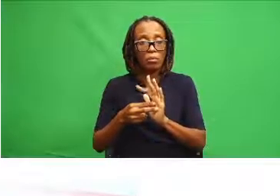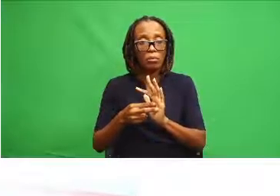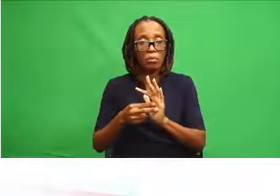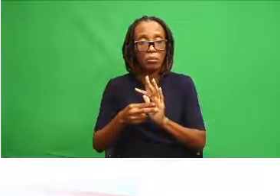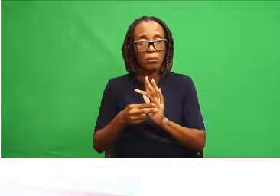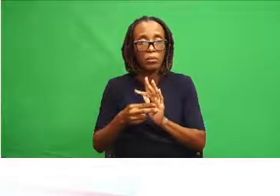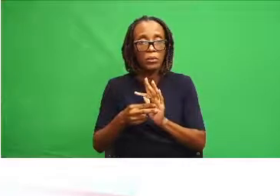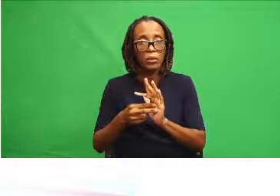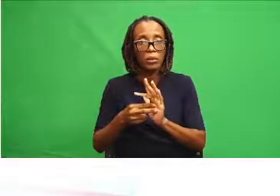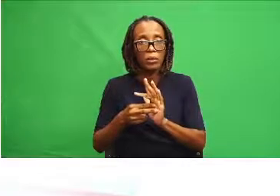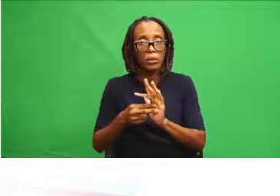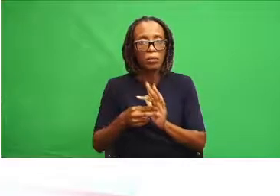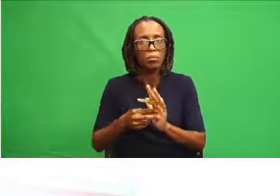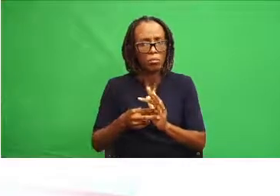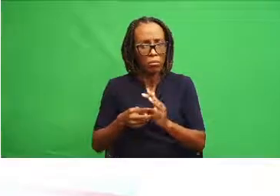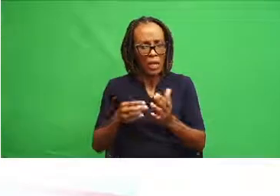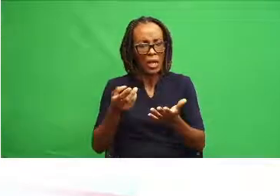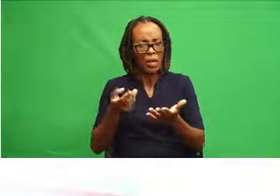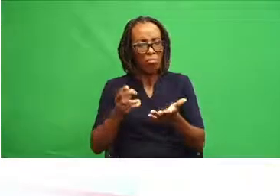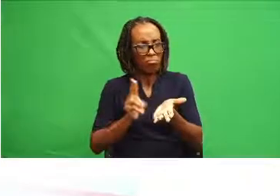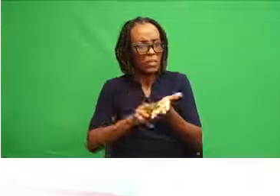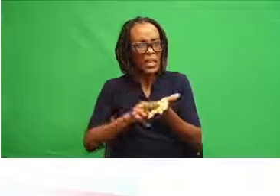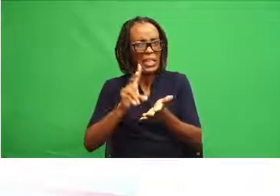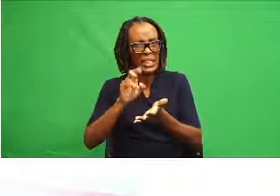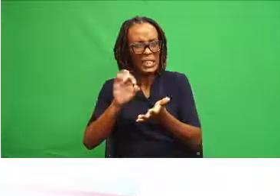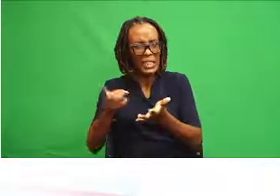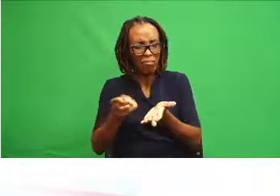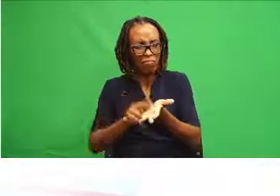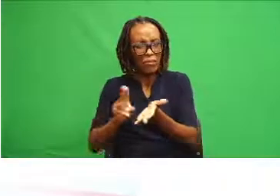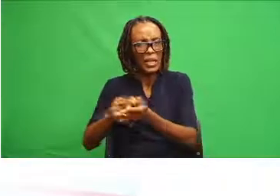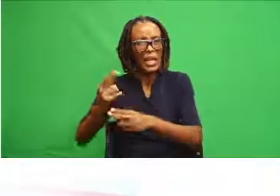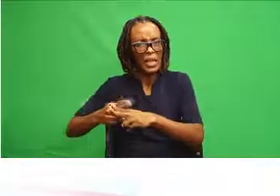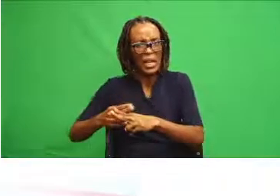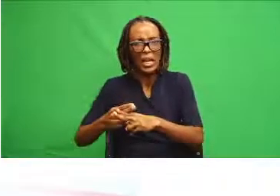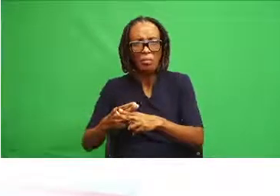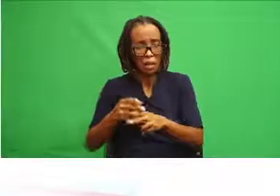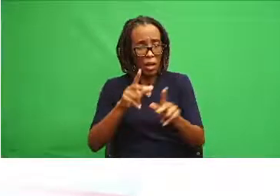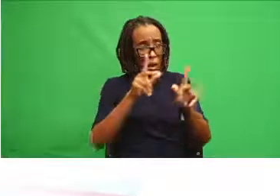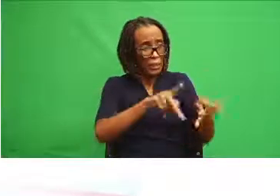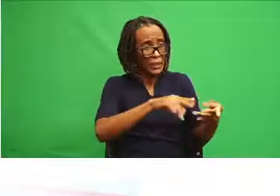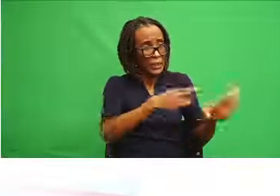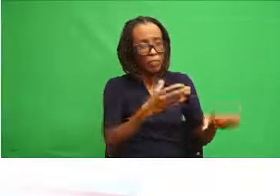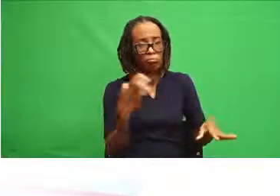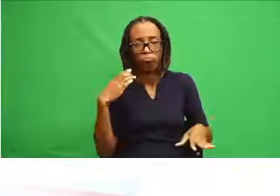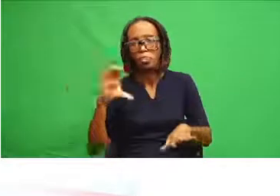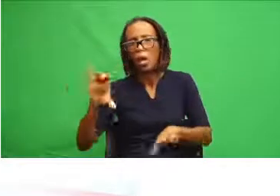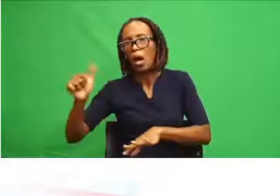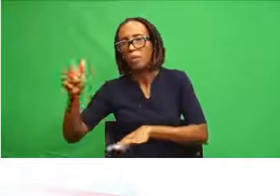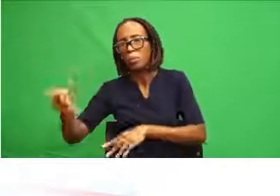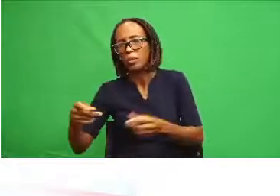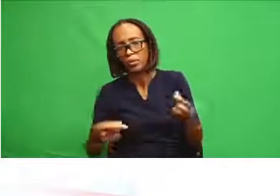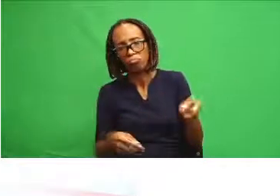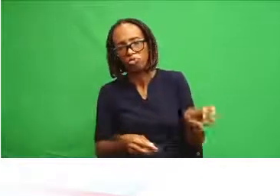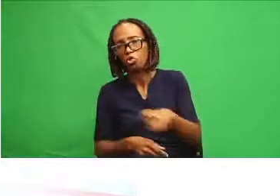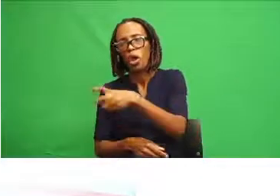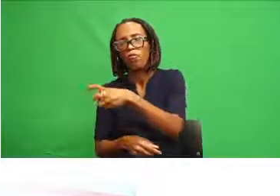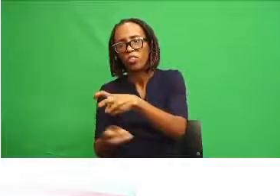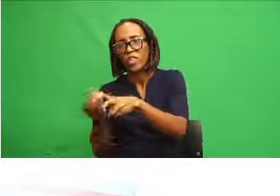ifing and butting about anything. All right? The transition is a very smooth